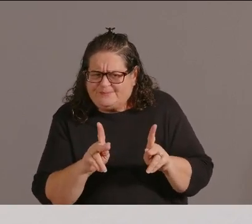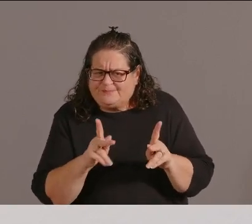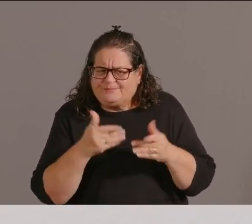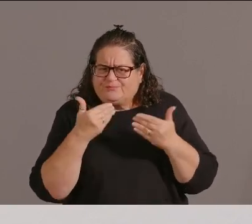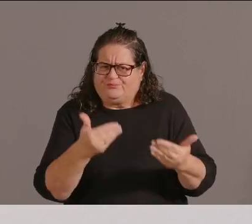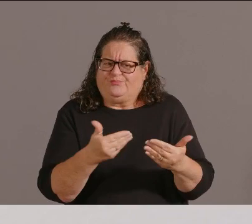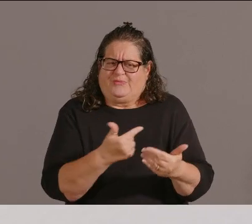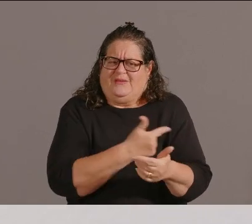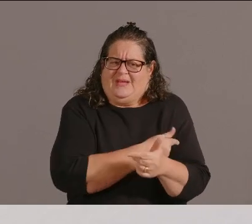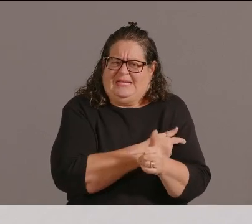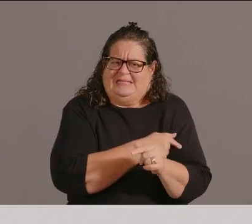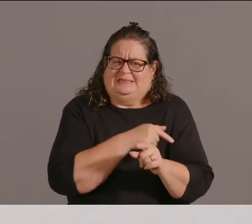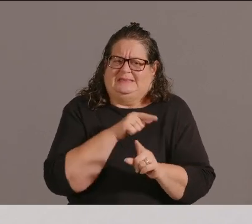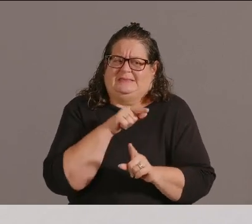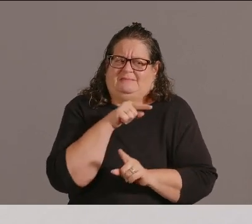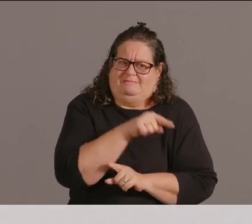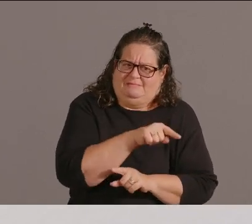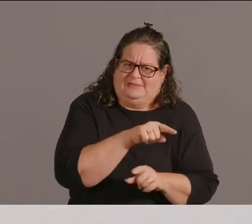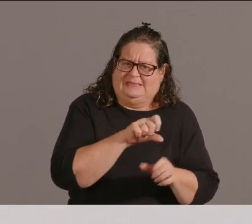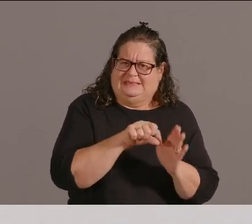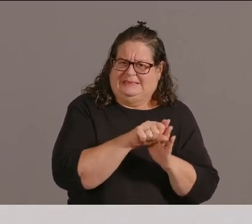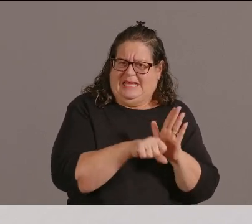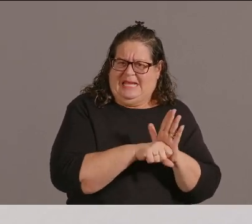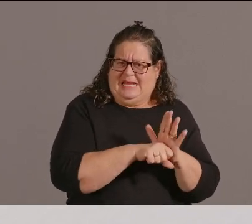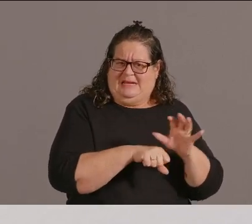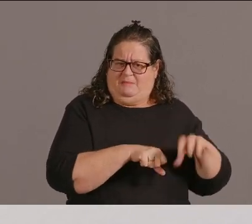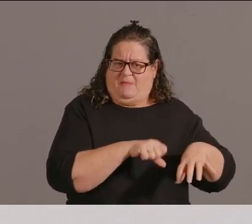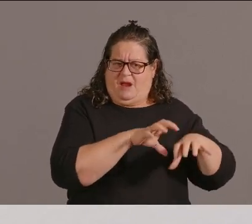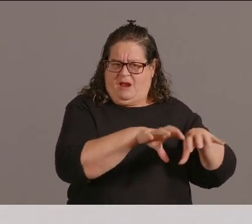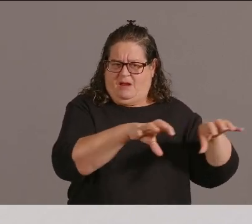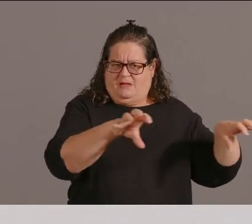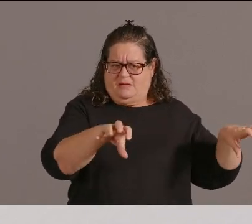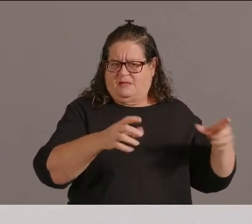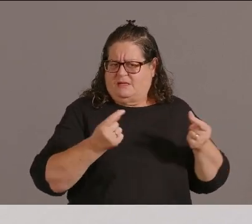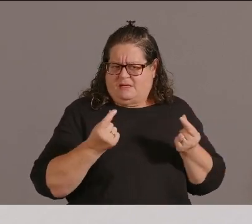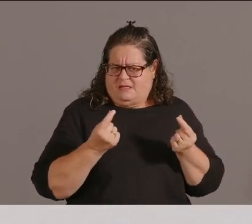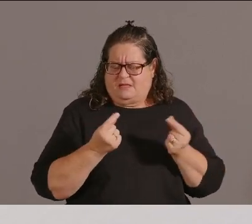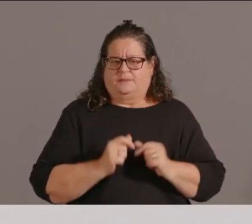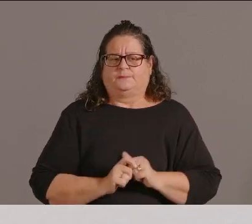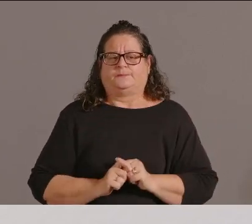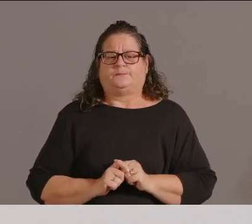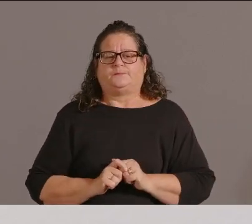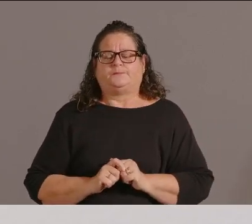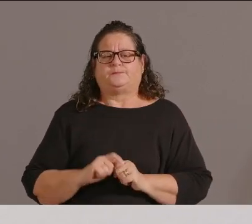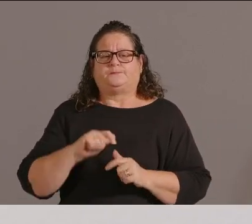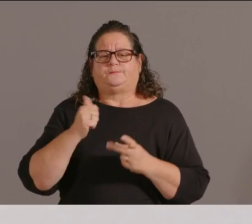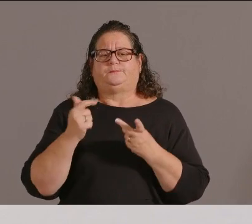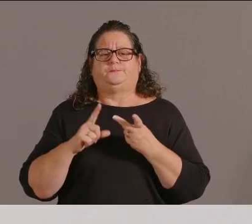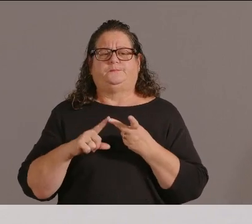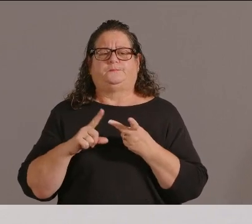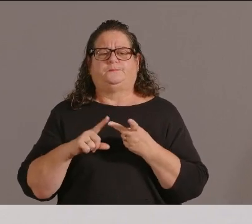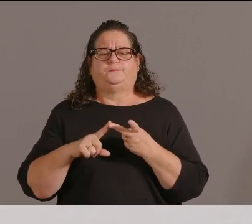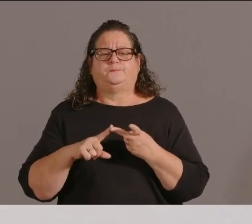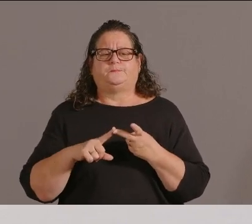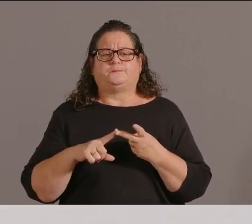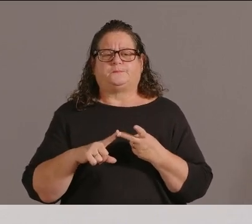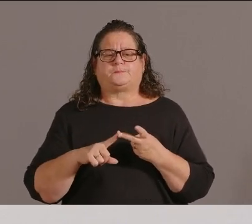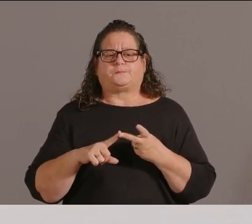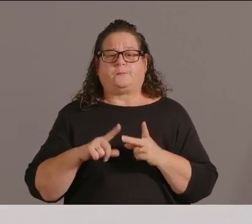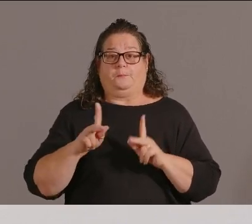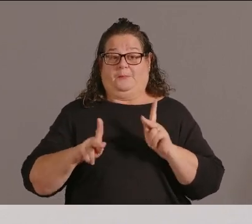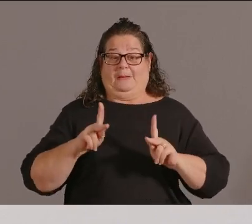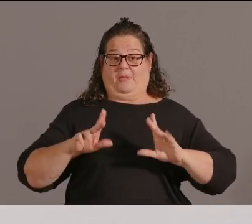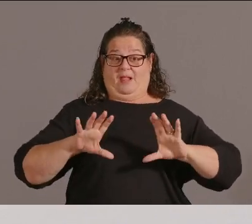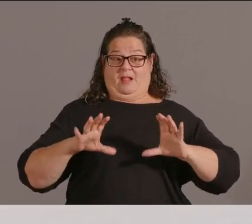state site places? And also, one of the populations of workers that are, in my opinion,